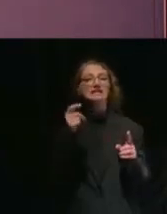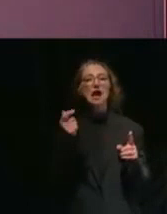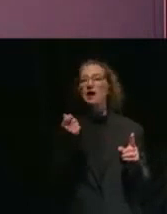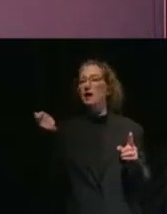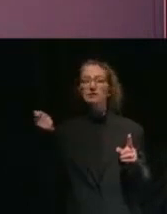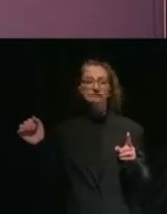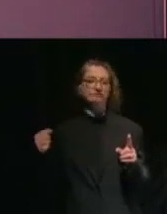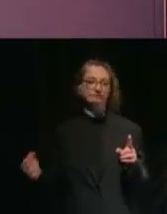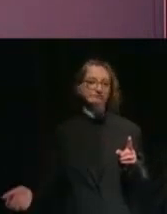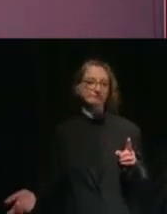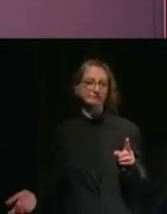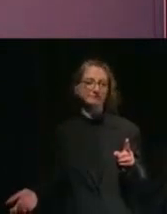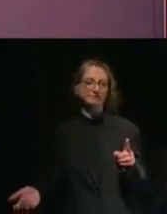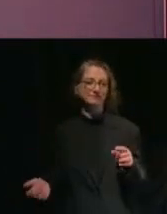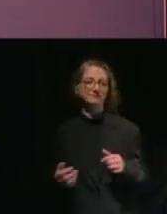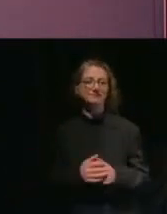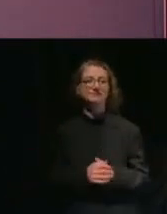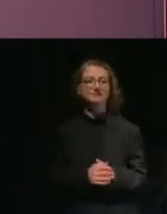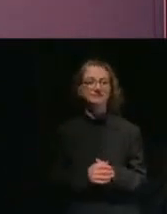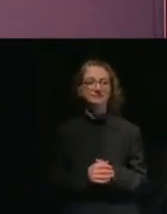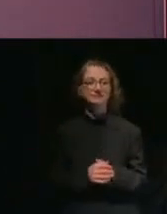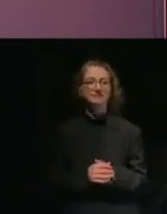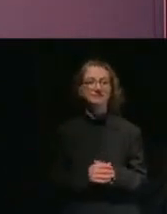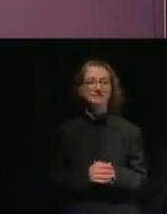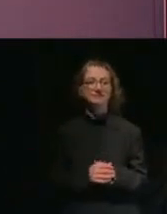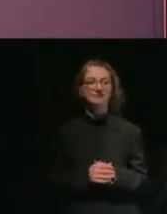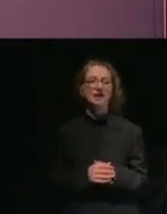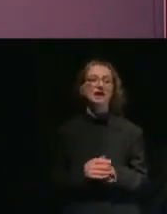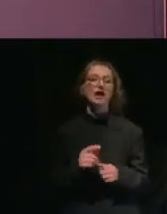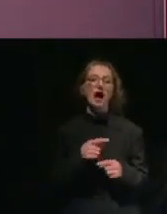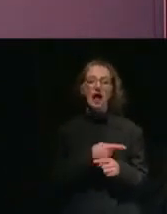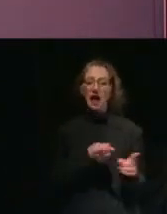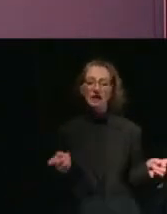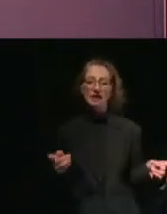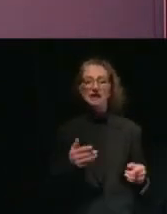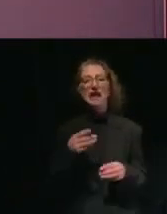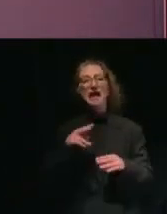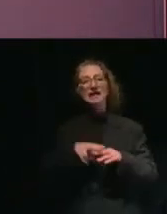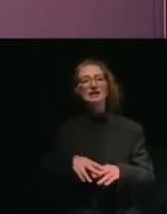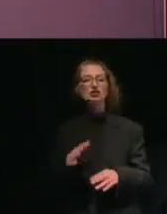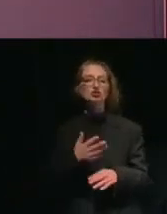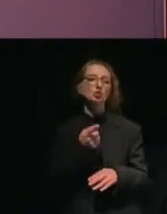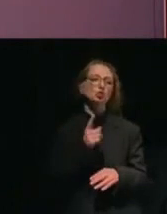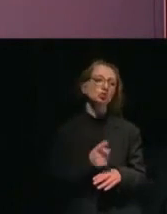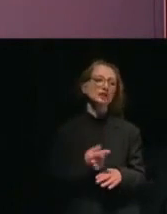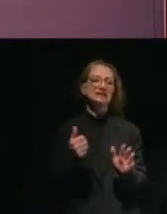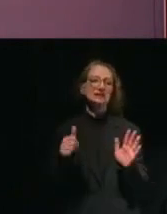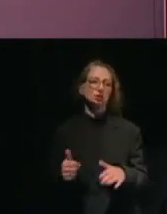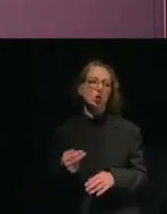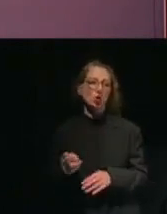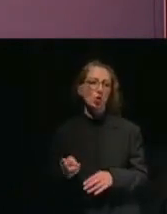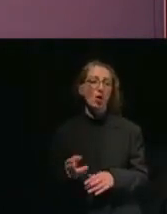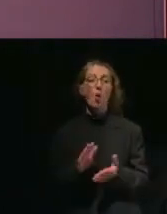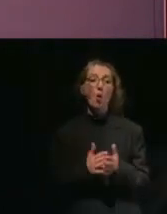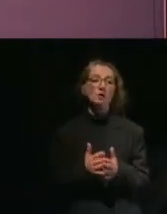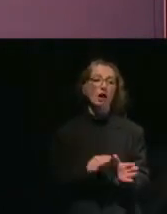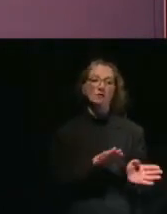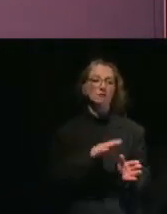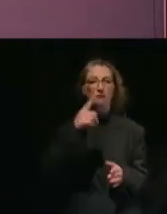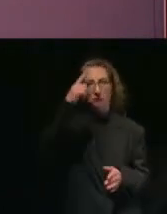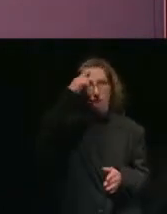from guest performances and thus could no longer become a member of the KSK. Oder verdrängen die Rentenfrage so sehr, dass sie